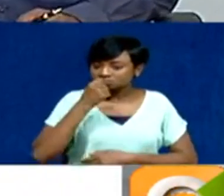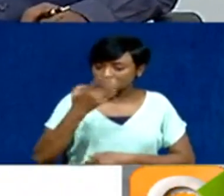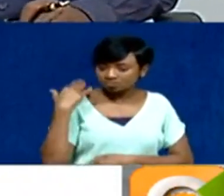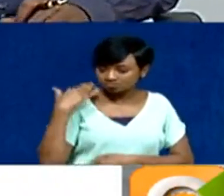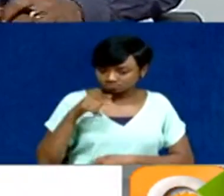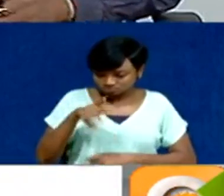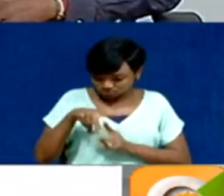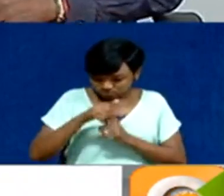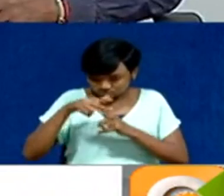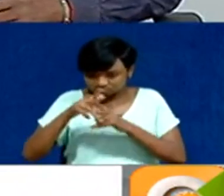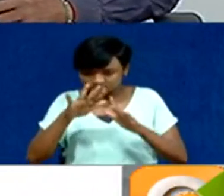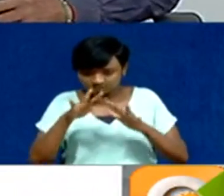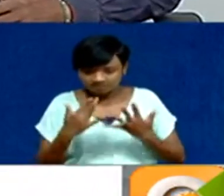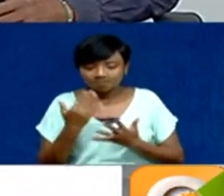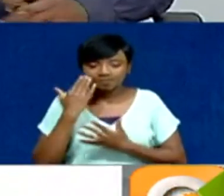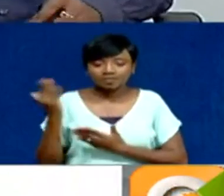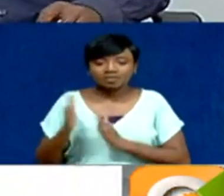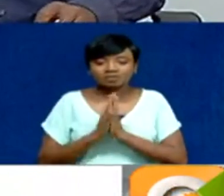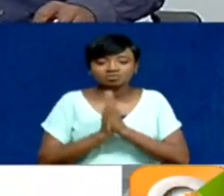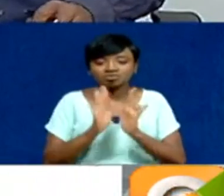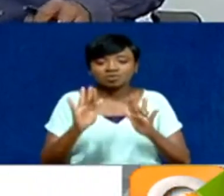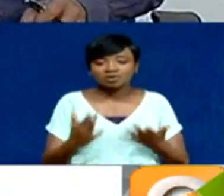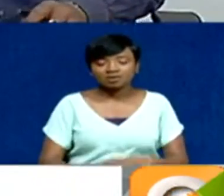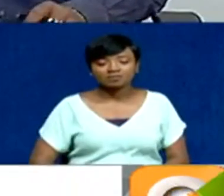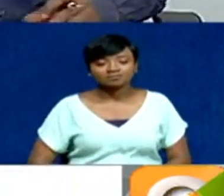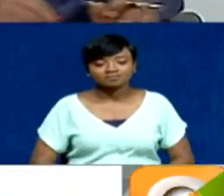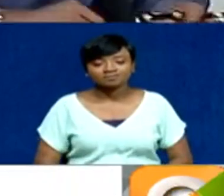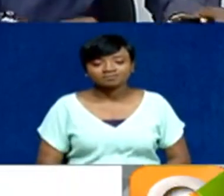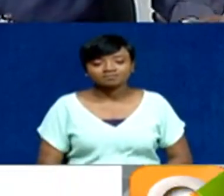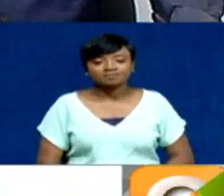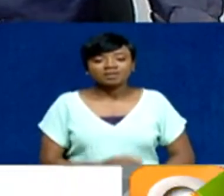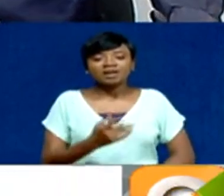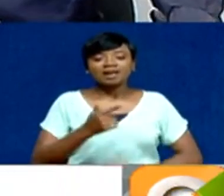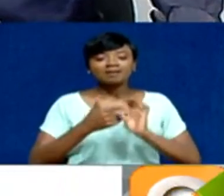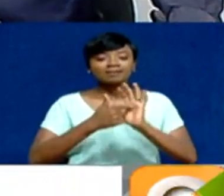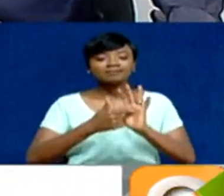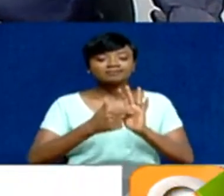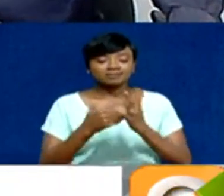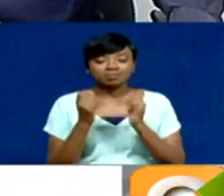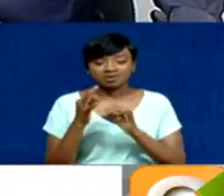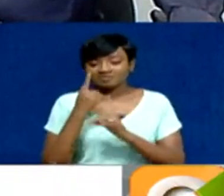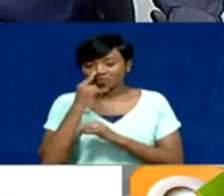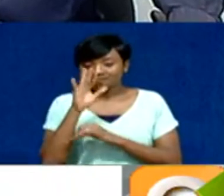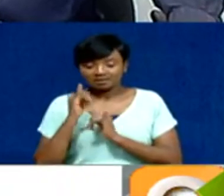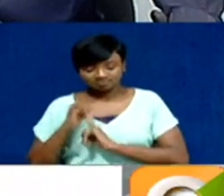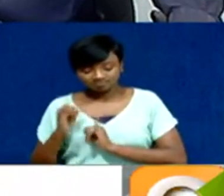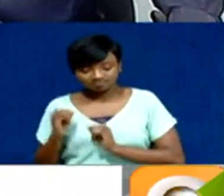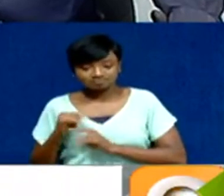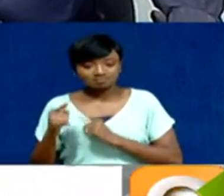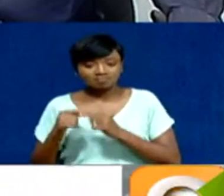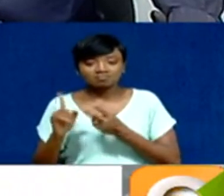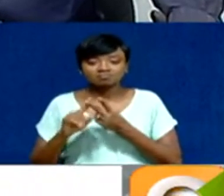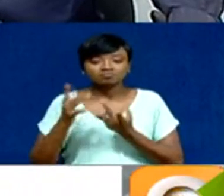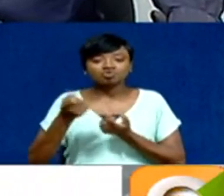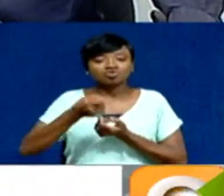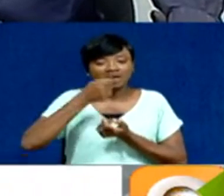Chebet reports in our feature tonight, the silent pandemic. Simple steps like increased hygiene measures and using the right